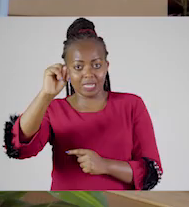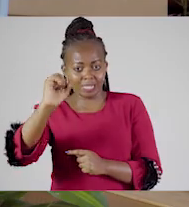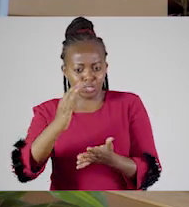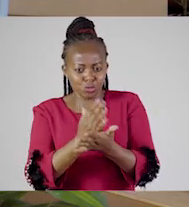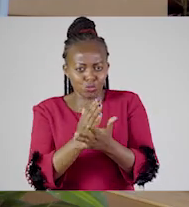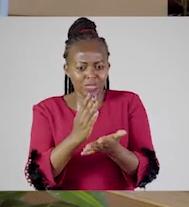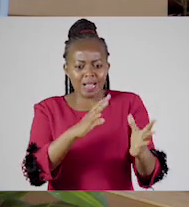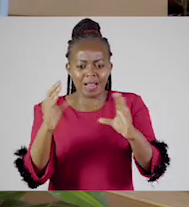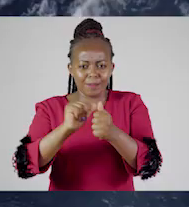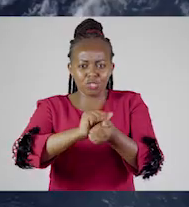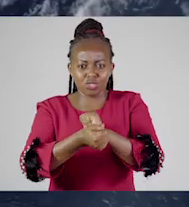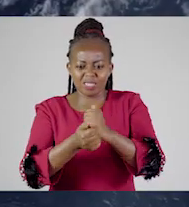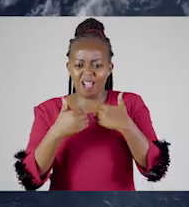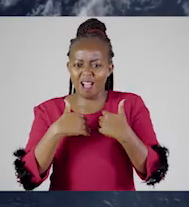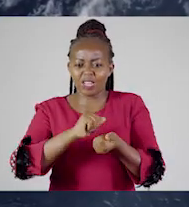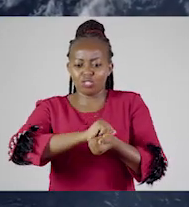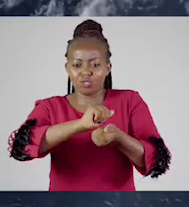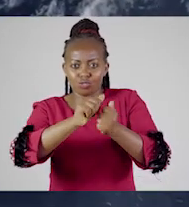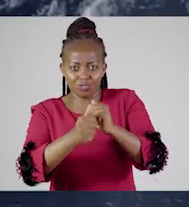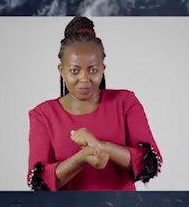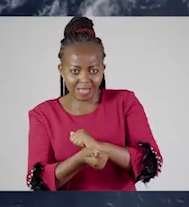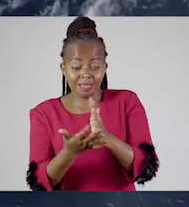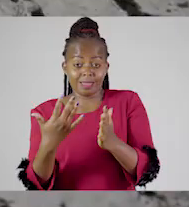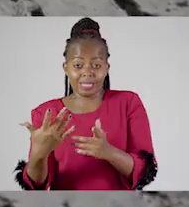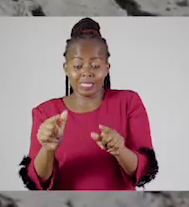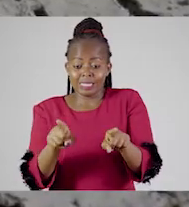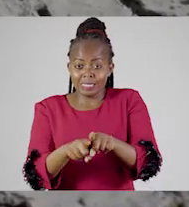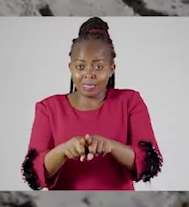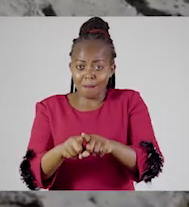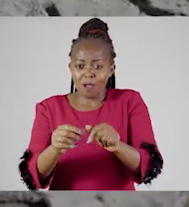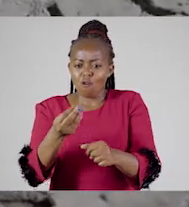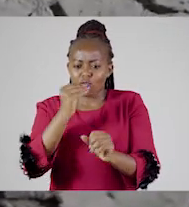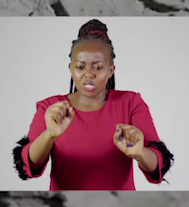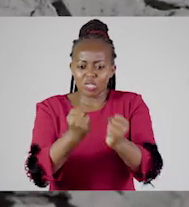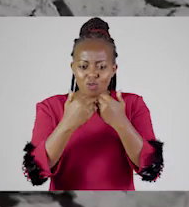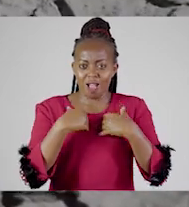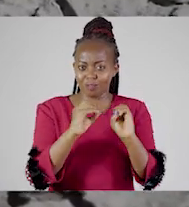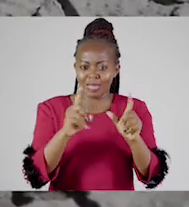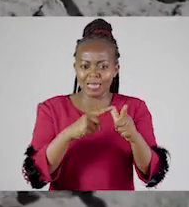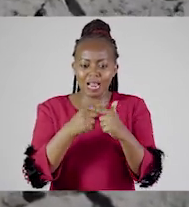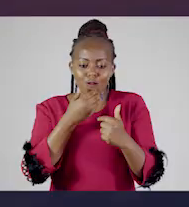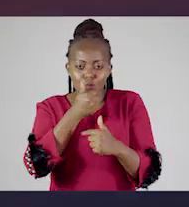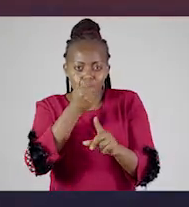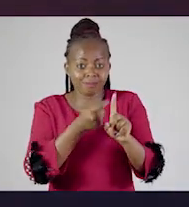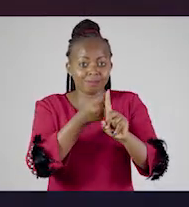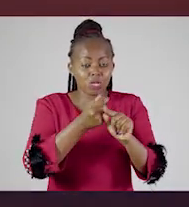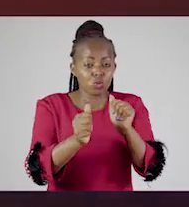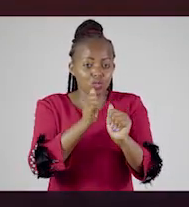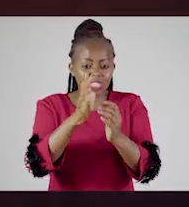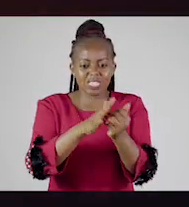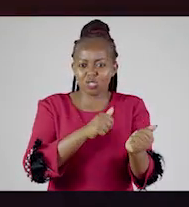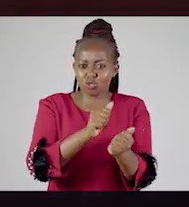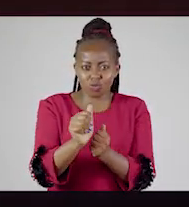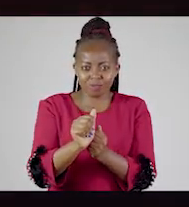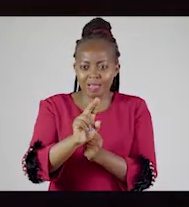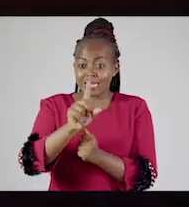change has caused shifting weather patterns that threaten food security and warmer temperatures, which are destroying